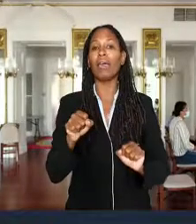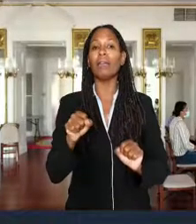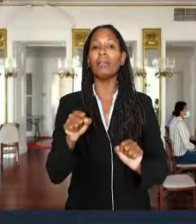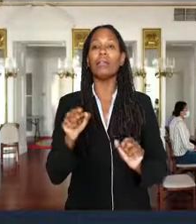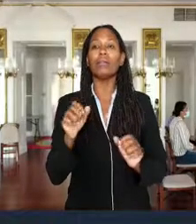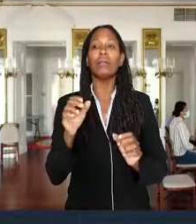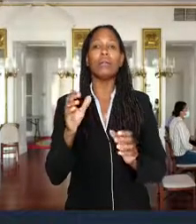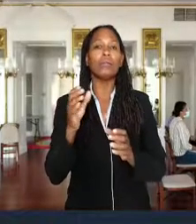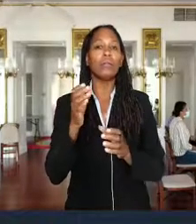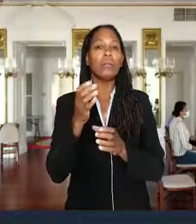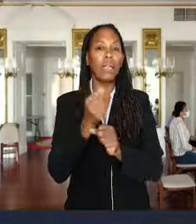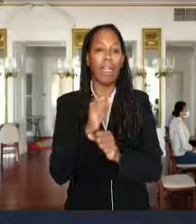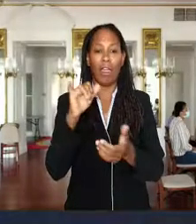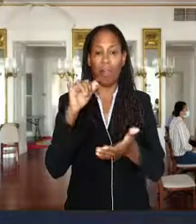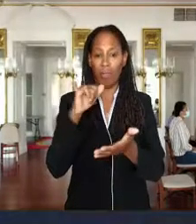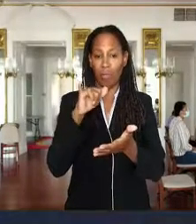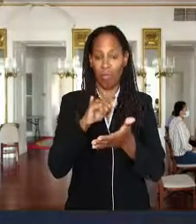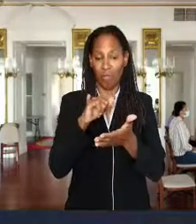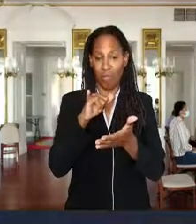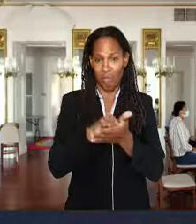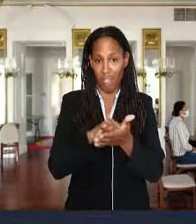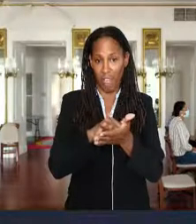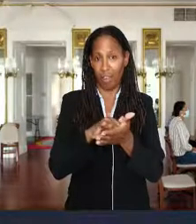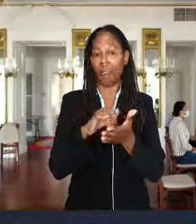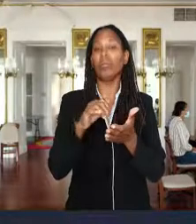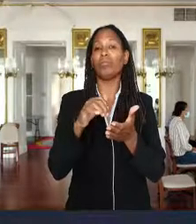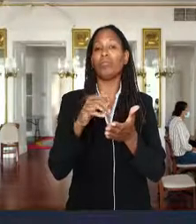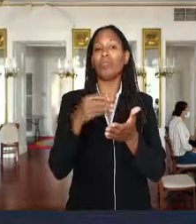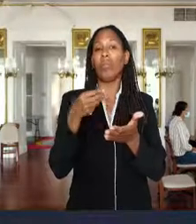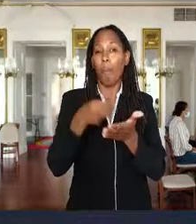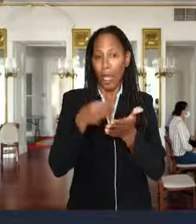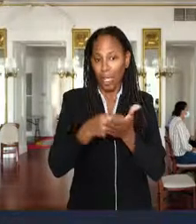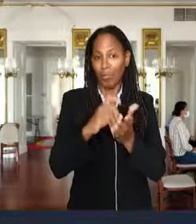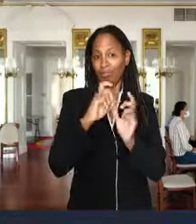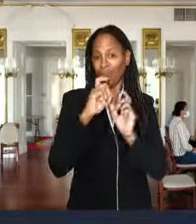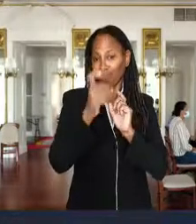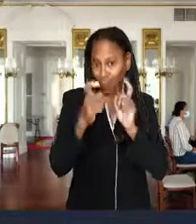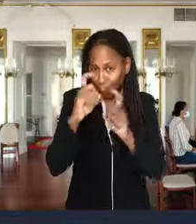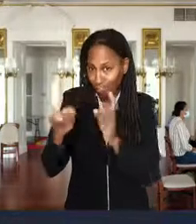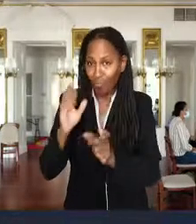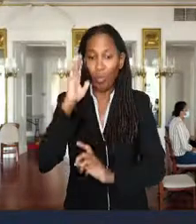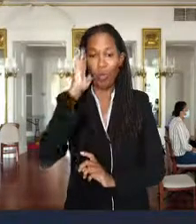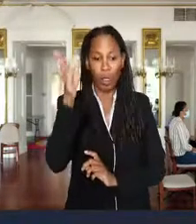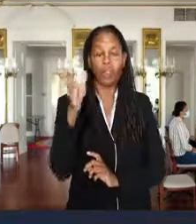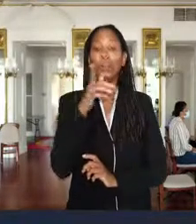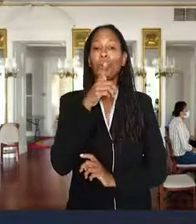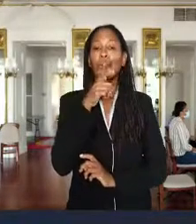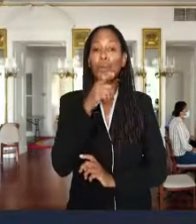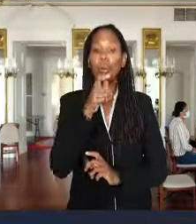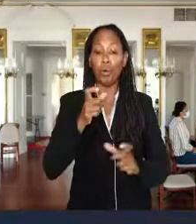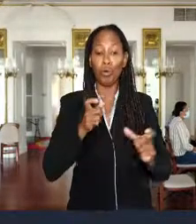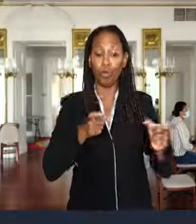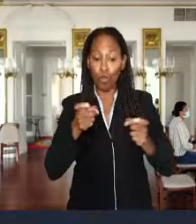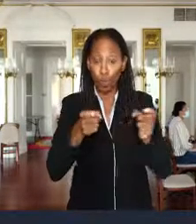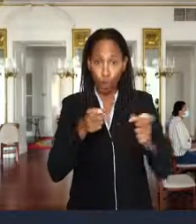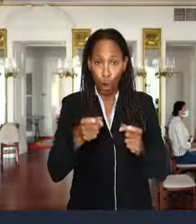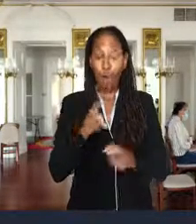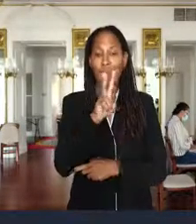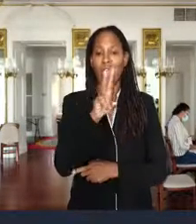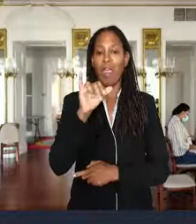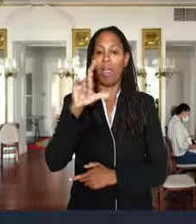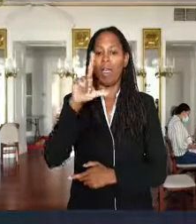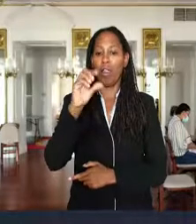vaccine winnings and given to them. It's being run by the VI lottery. The rules